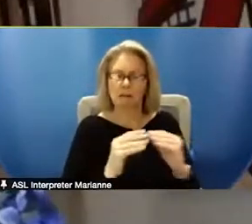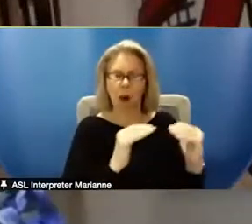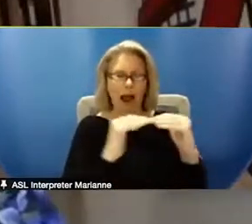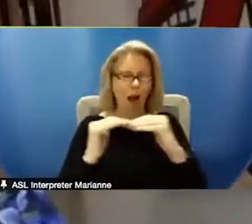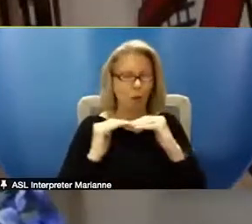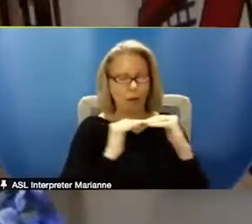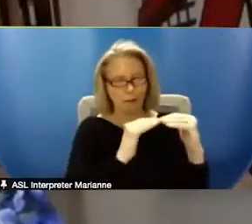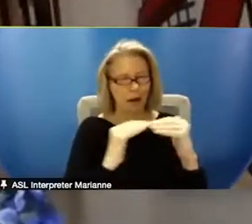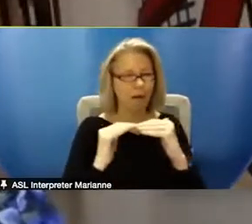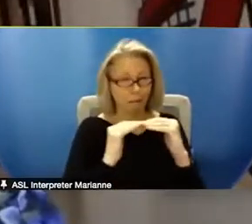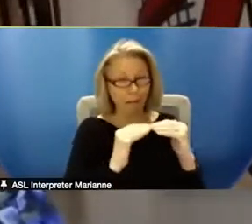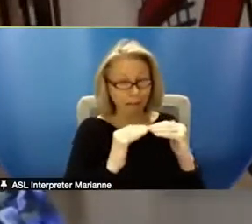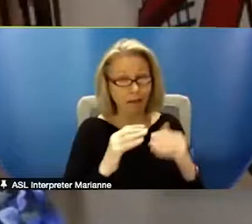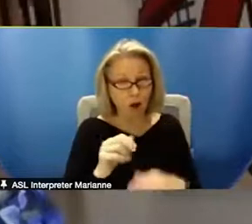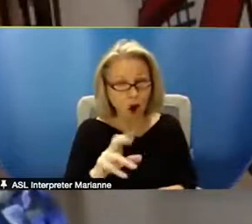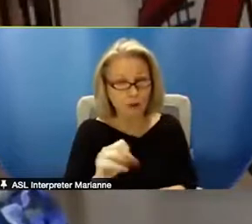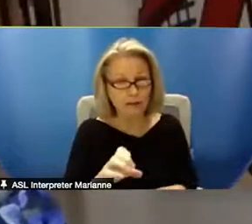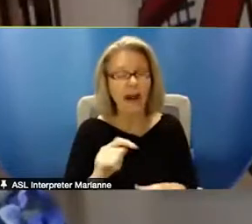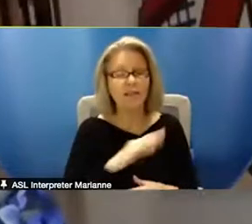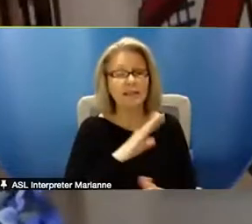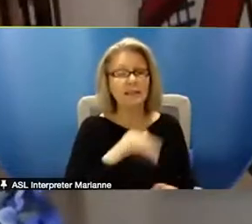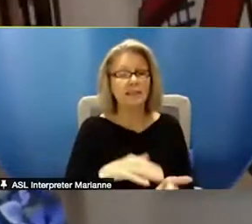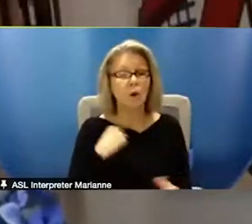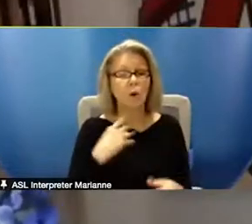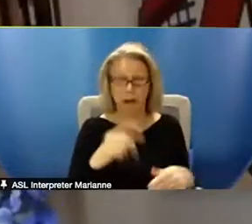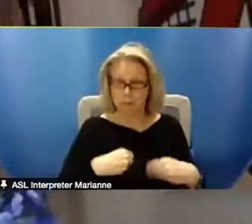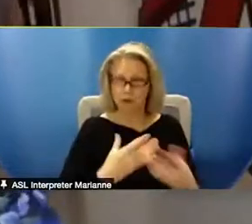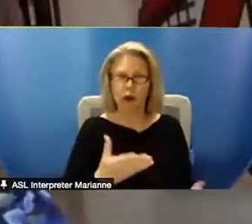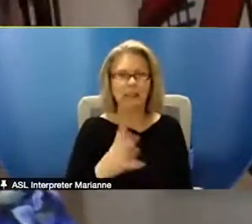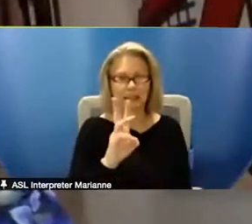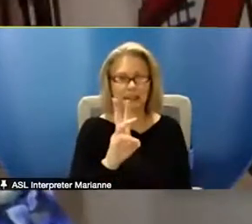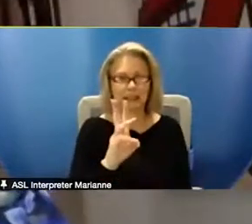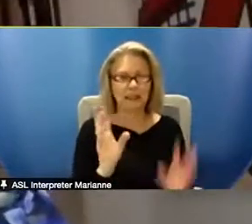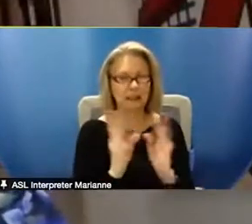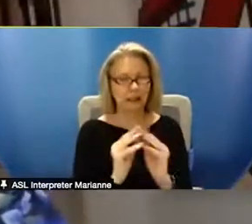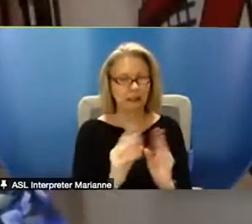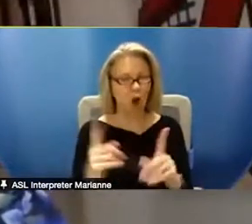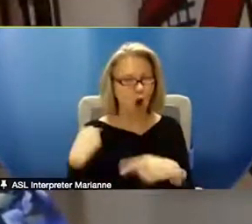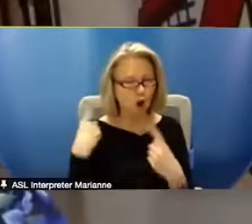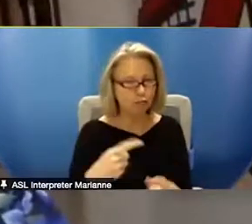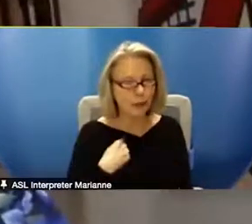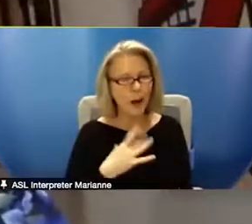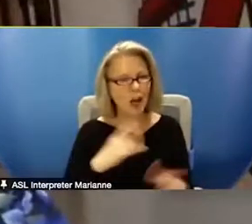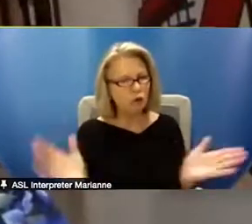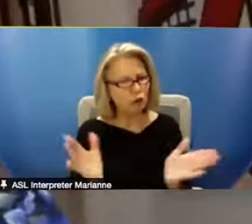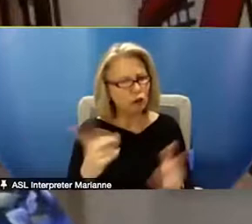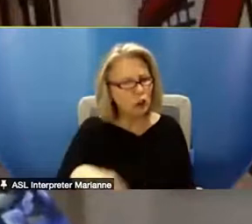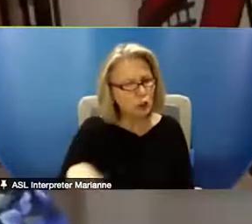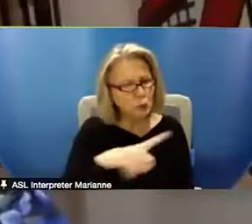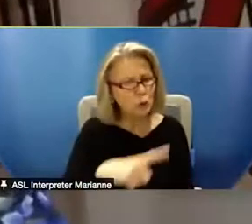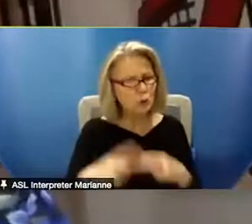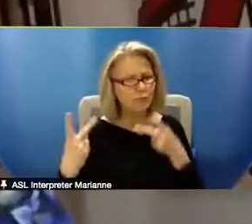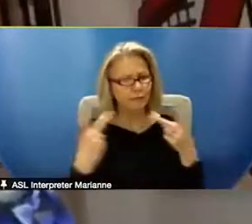more equitable protocols. In this first year at the Vera List Center, we presented six seminars, and I would